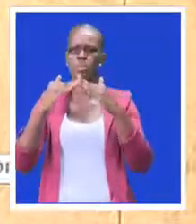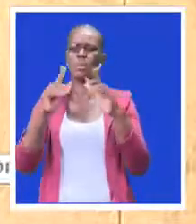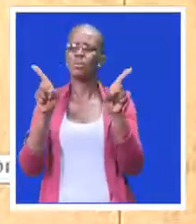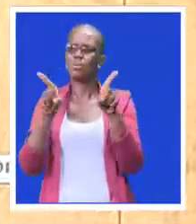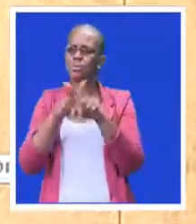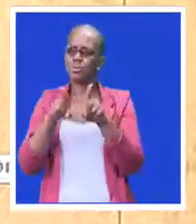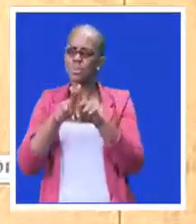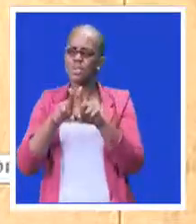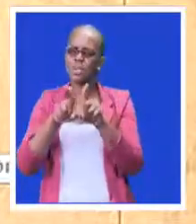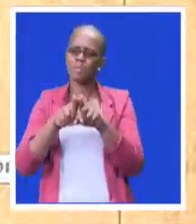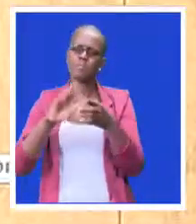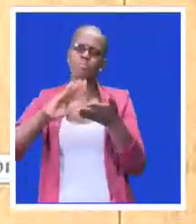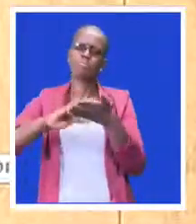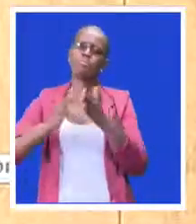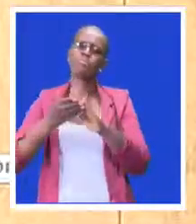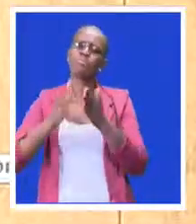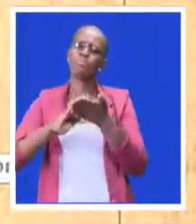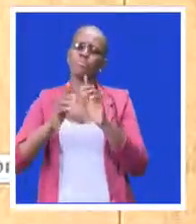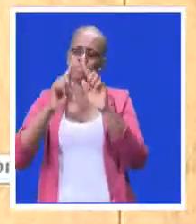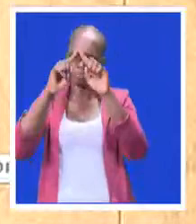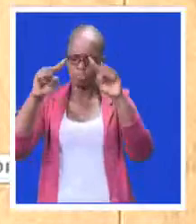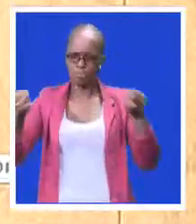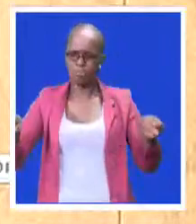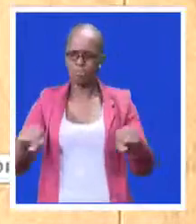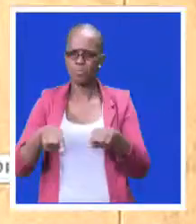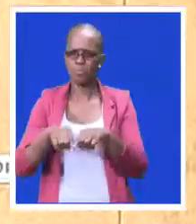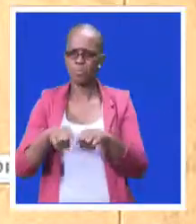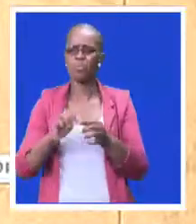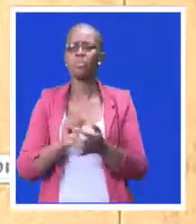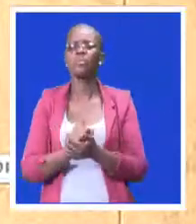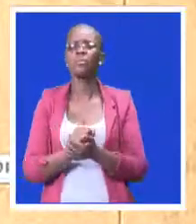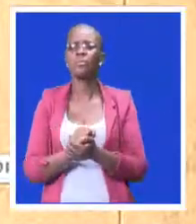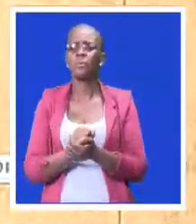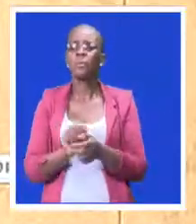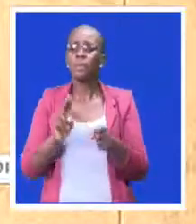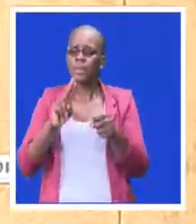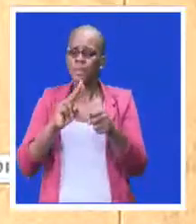a triangle. And someone is saying little